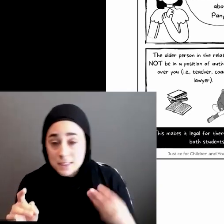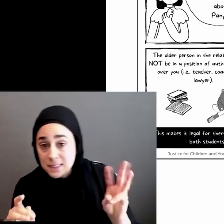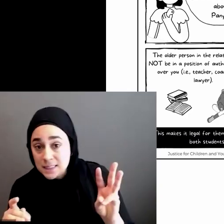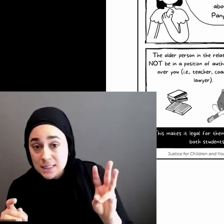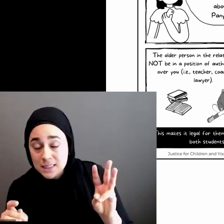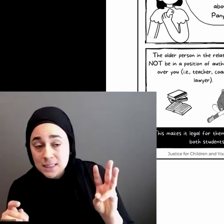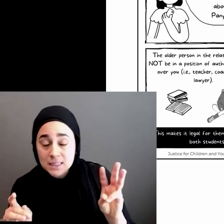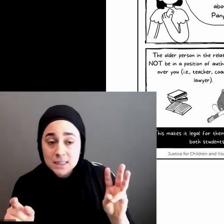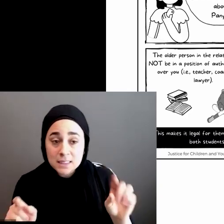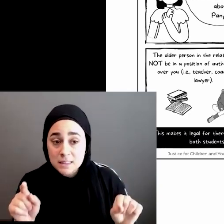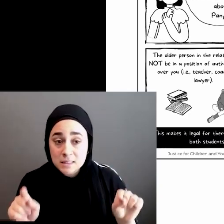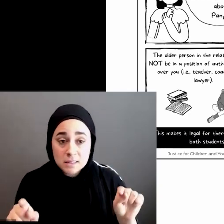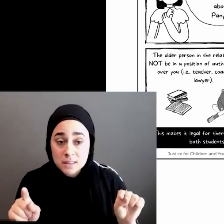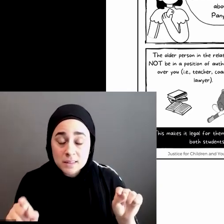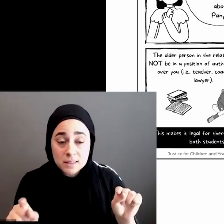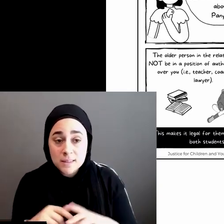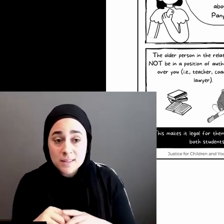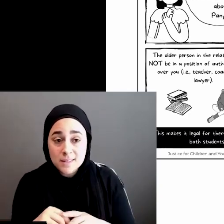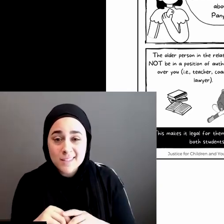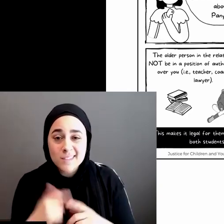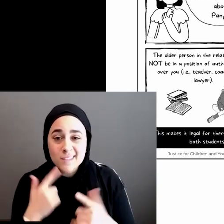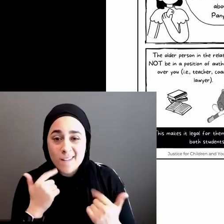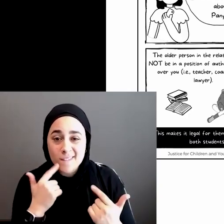16? A